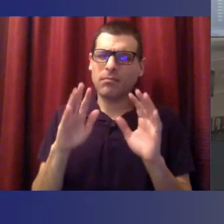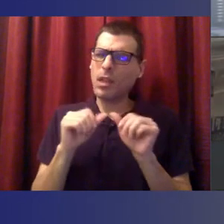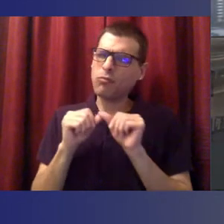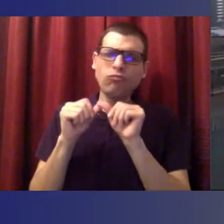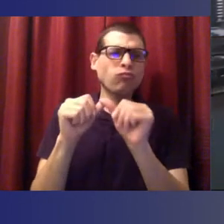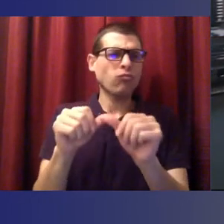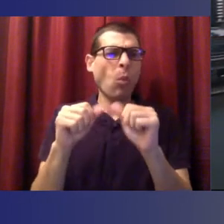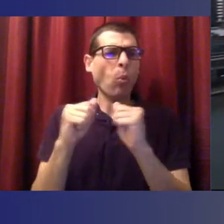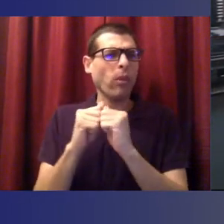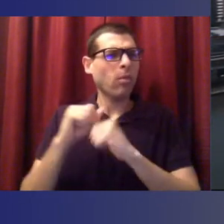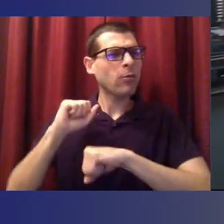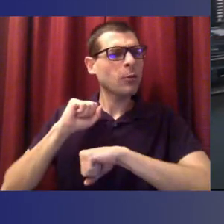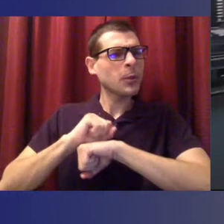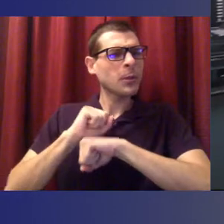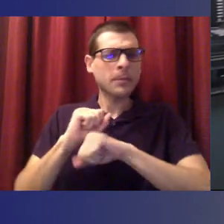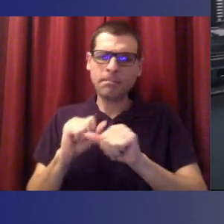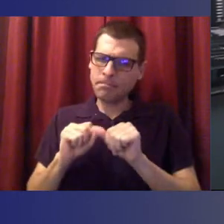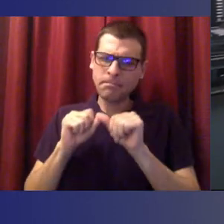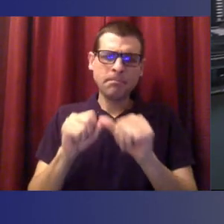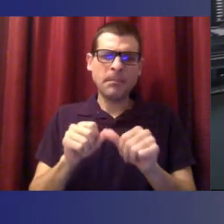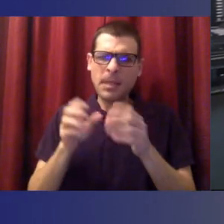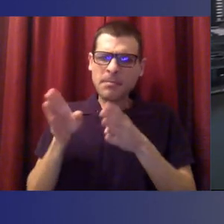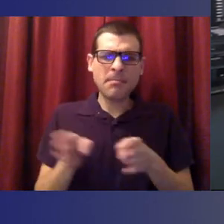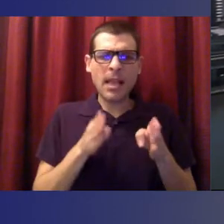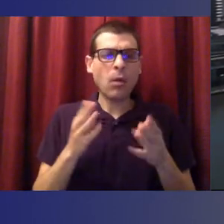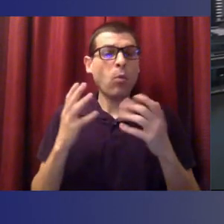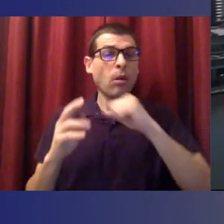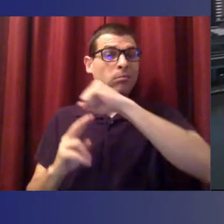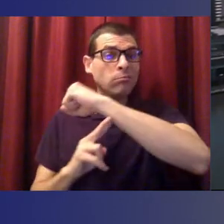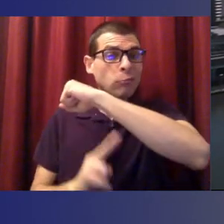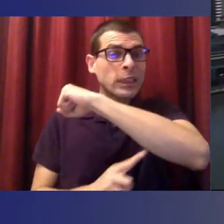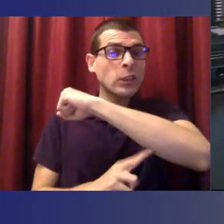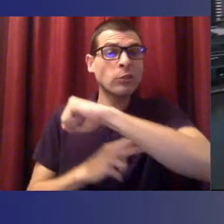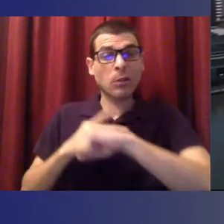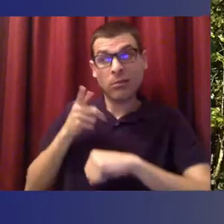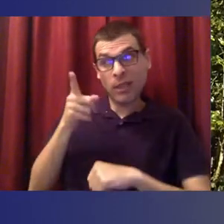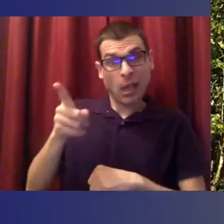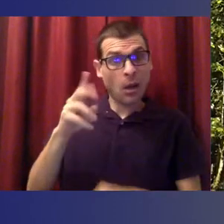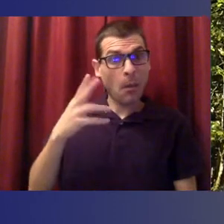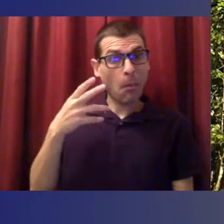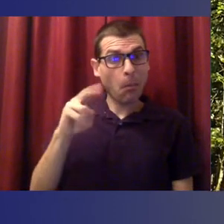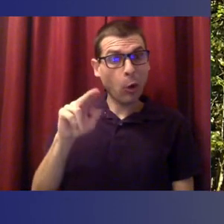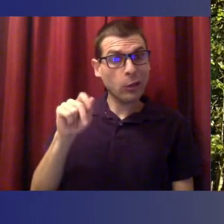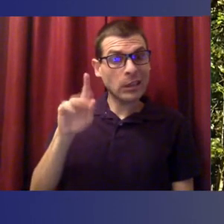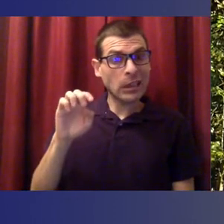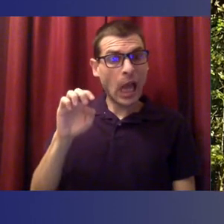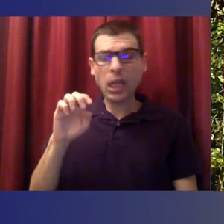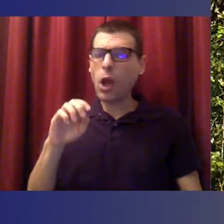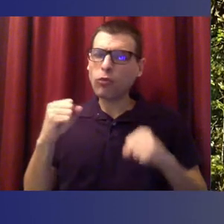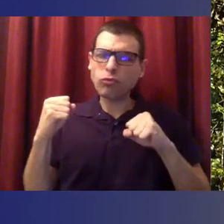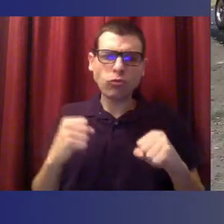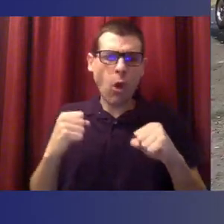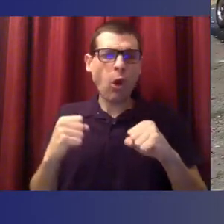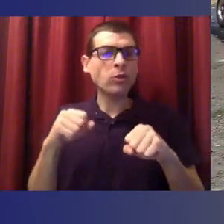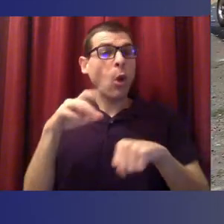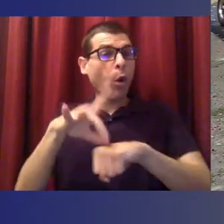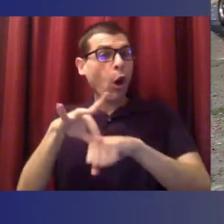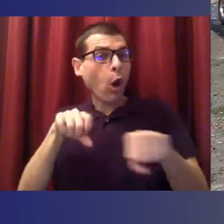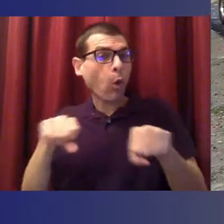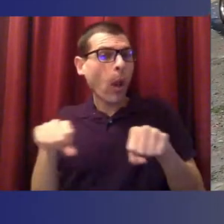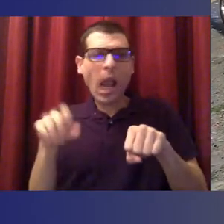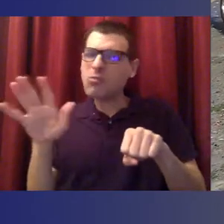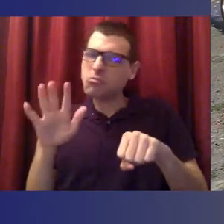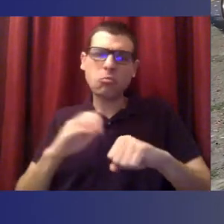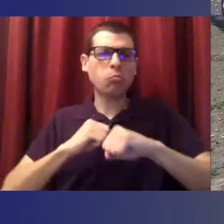business. Planning an earthquake-ready Burnside Bridge. Making Cornelius Pass Road safer.